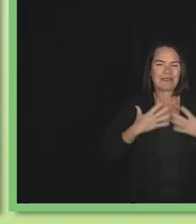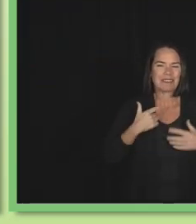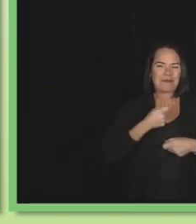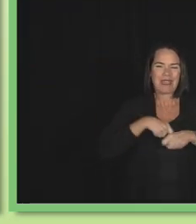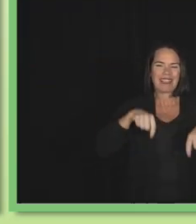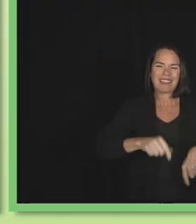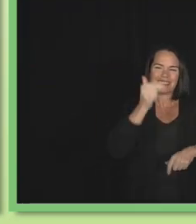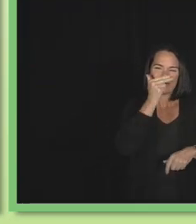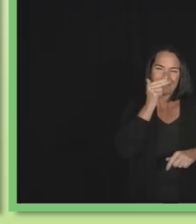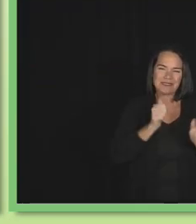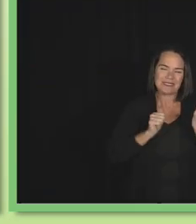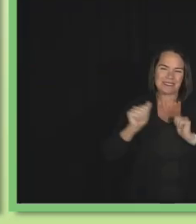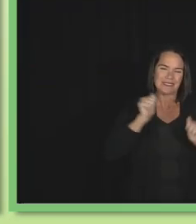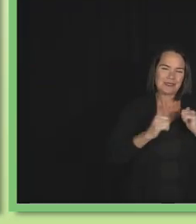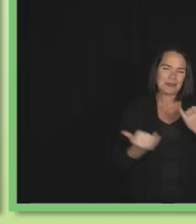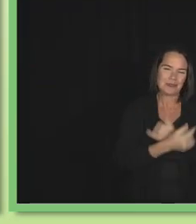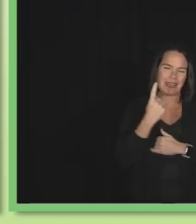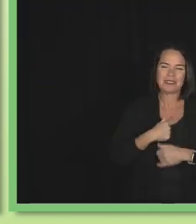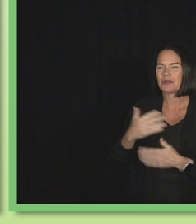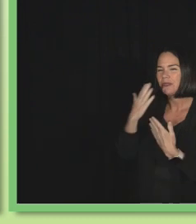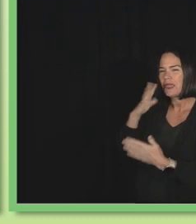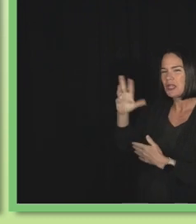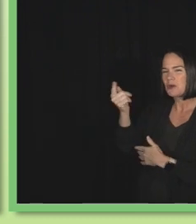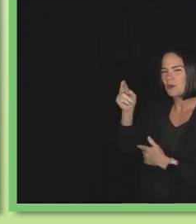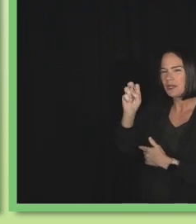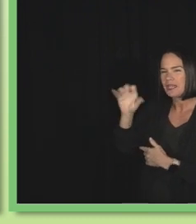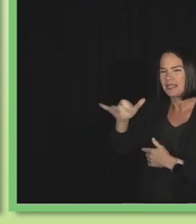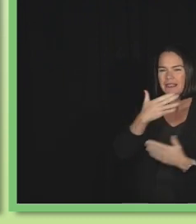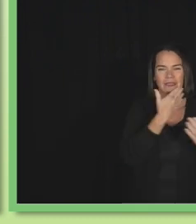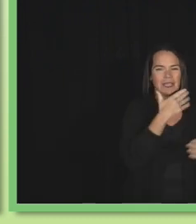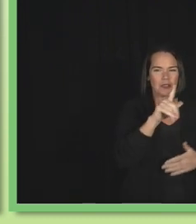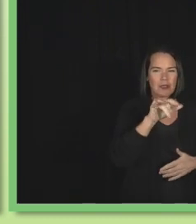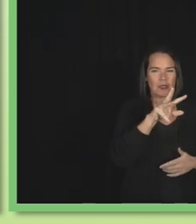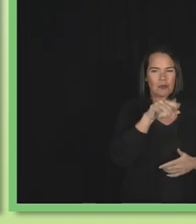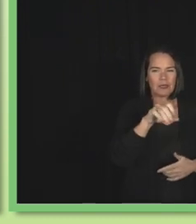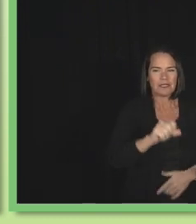comedic skit today. So thank you, Whitney and Lewis.